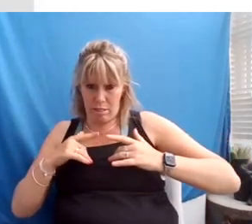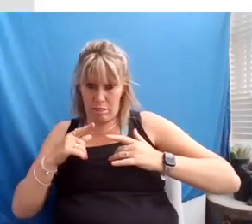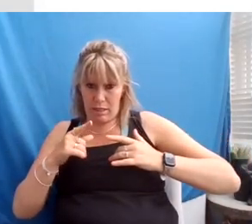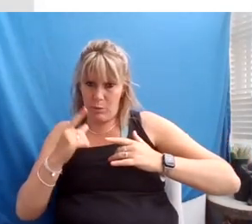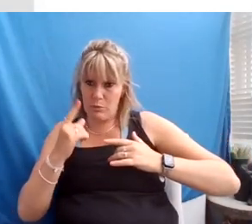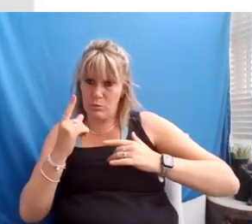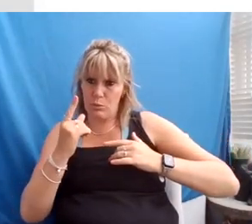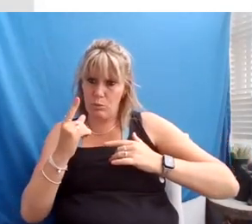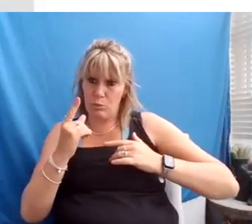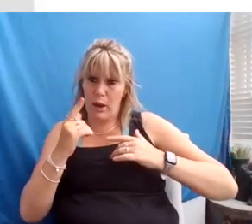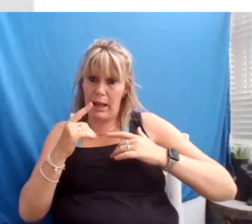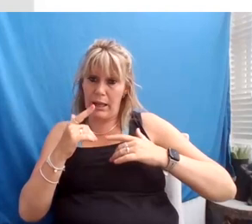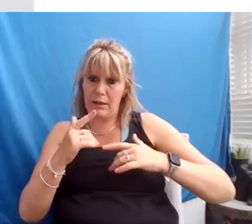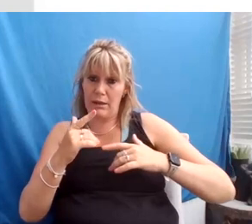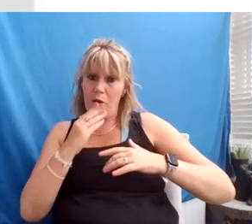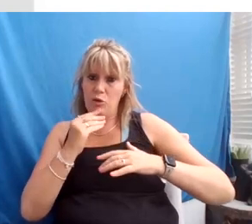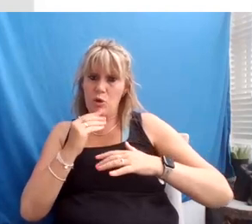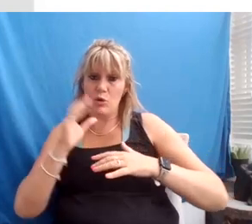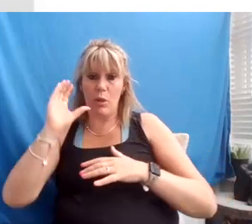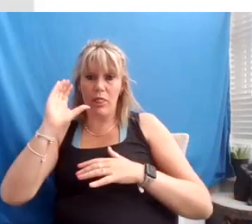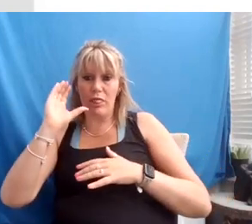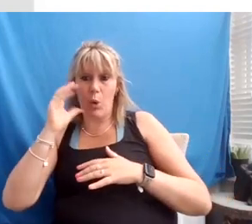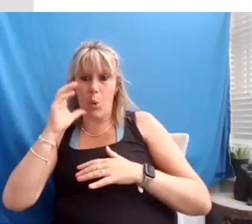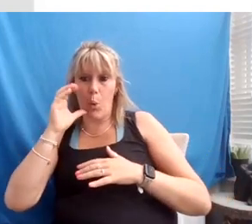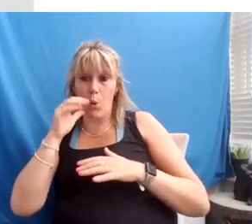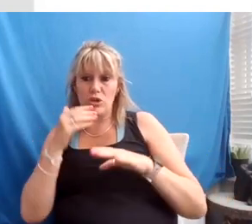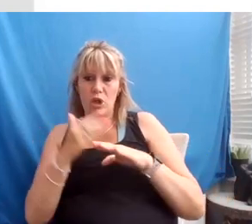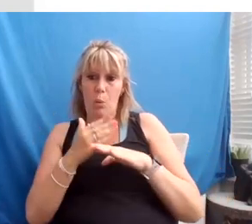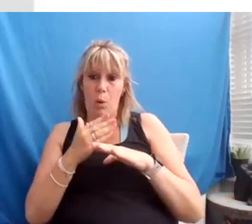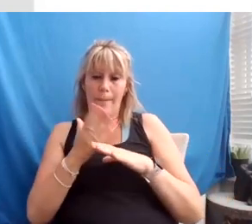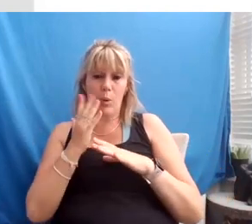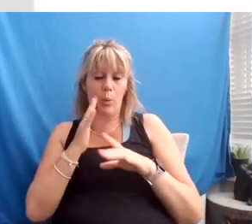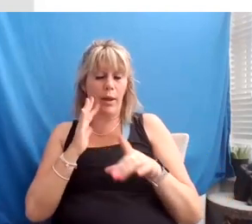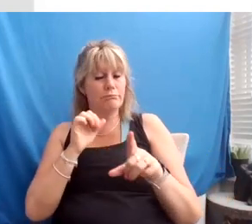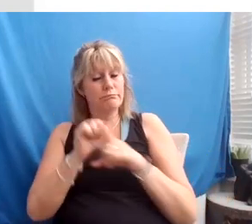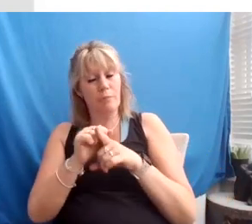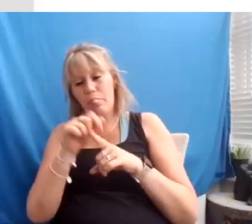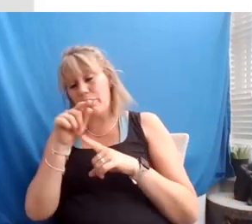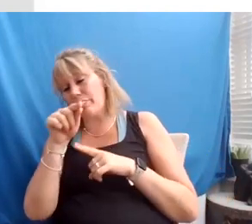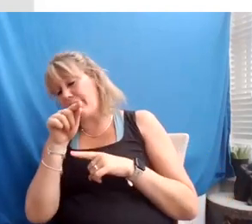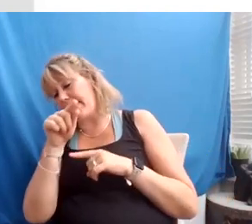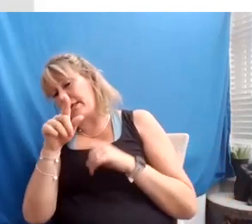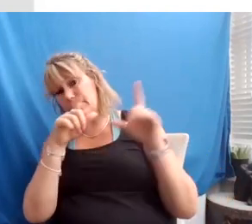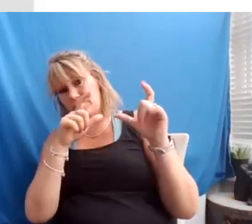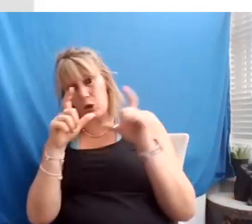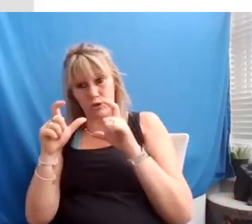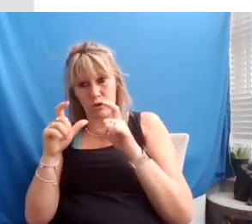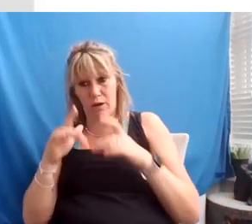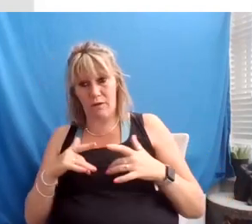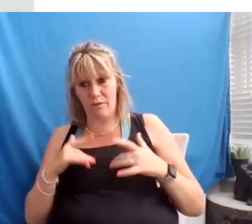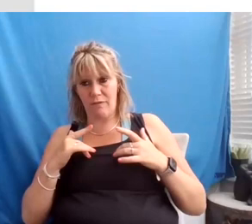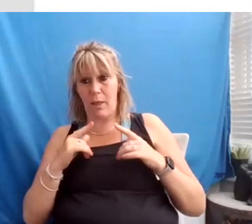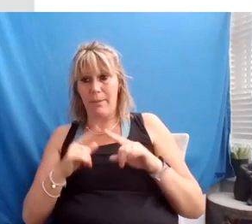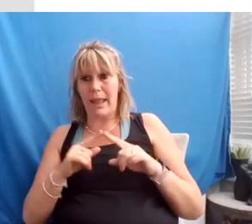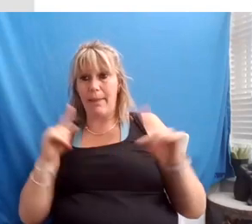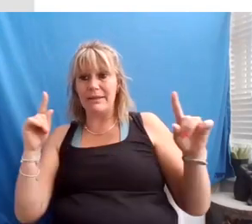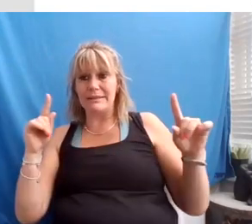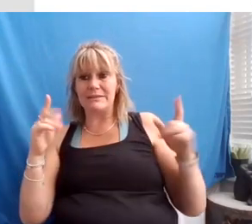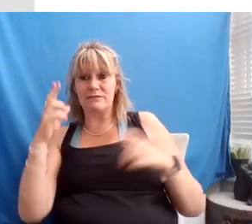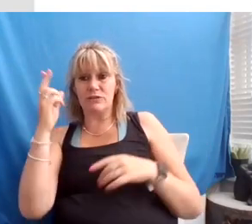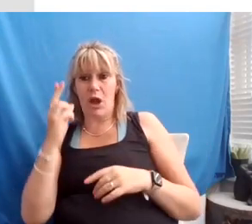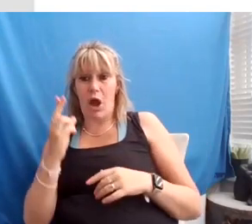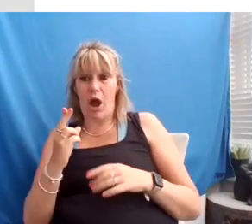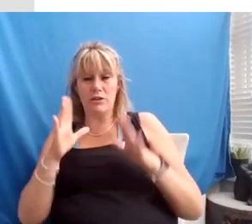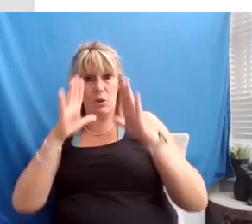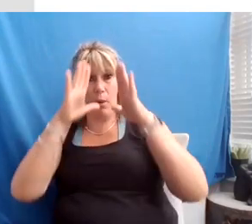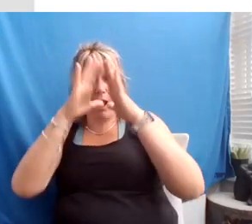with audio work. But then when I found this photograph, it became another piece. So I just enlarged